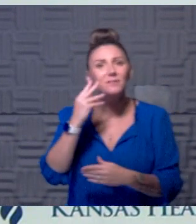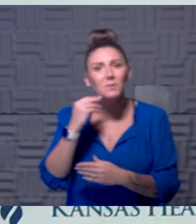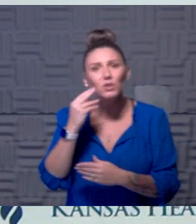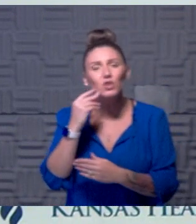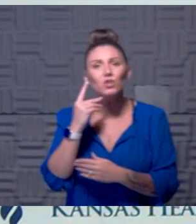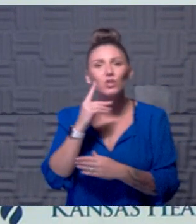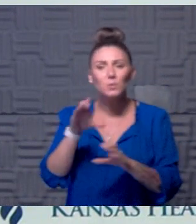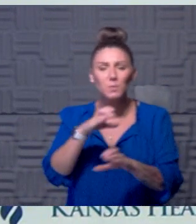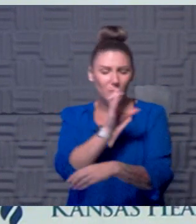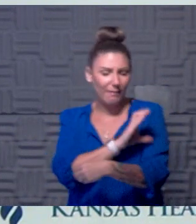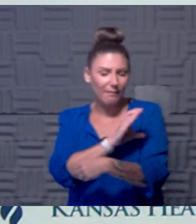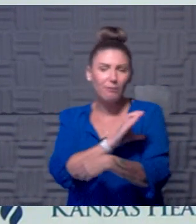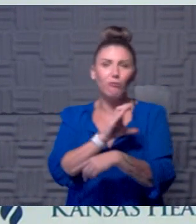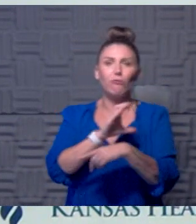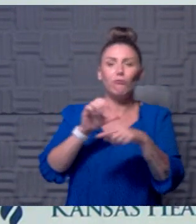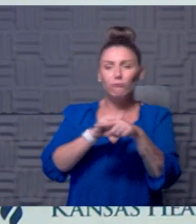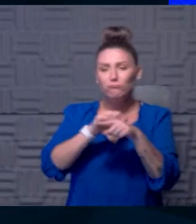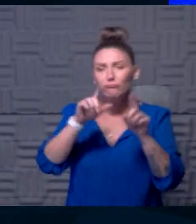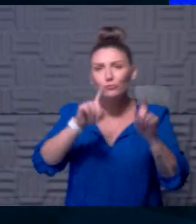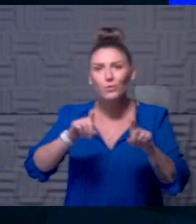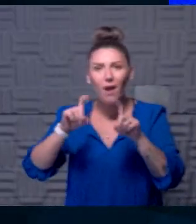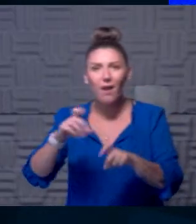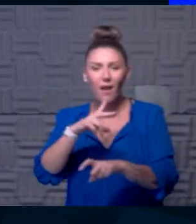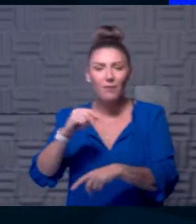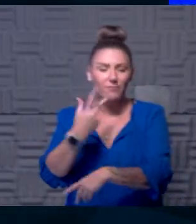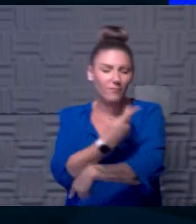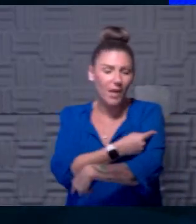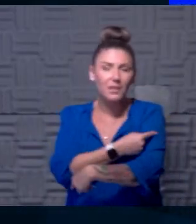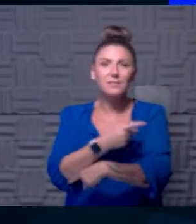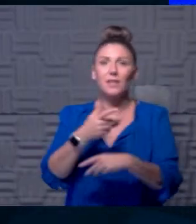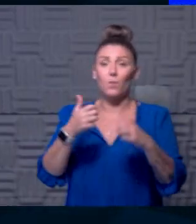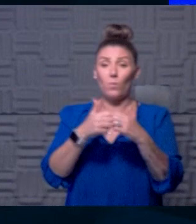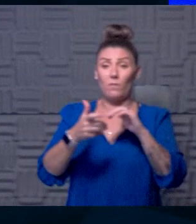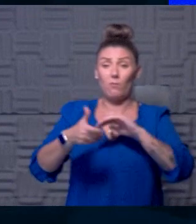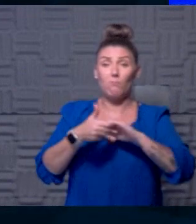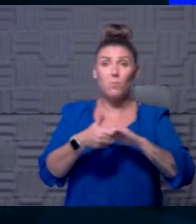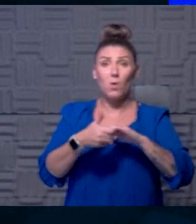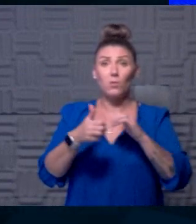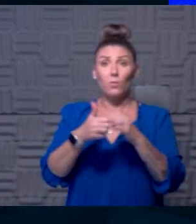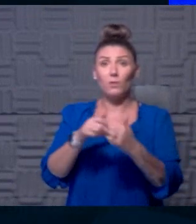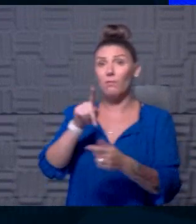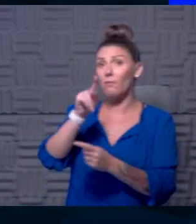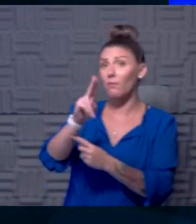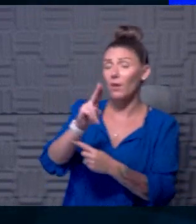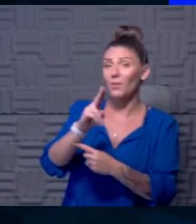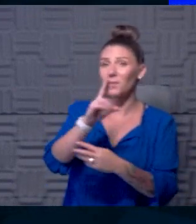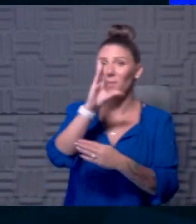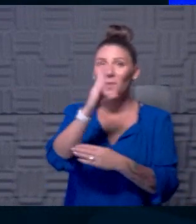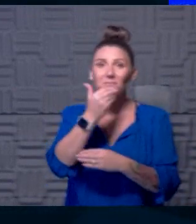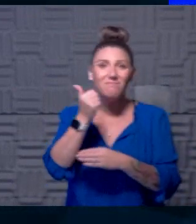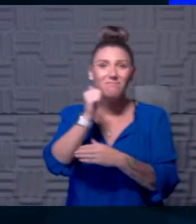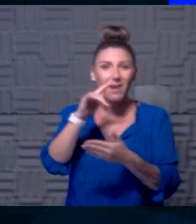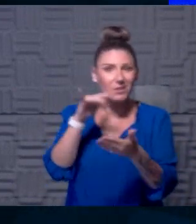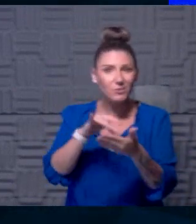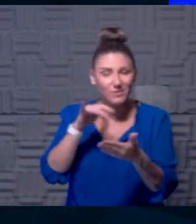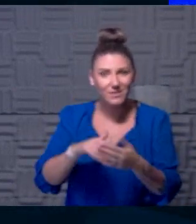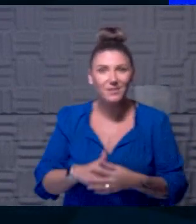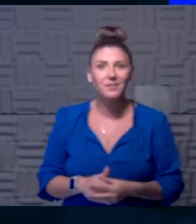do clinical trials and vaccines. And with this partnership that we have with KU, it's going to be even a better study. I mean, you have